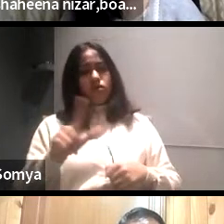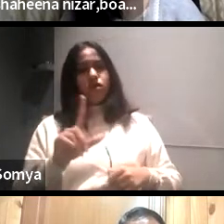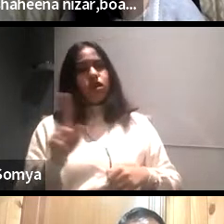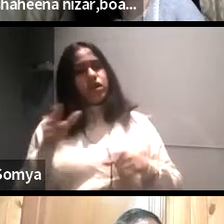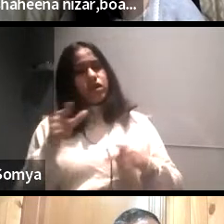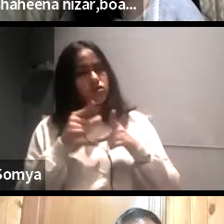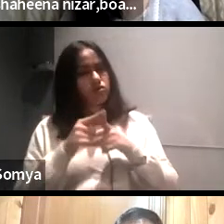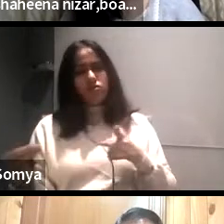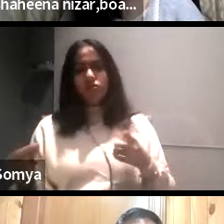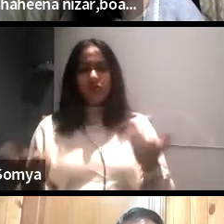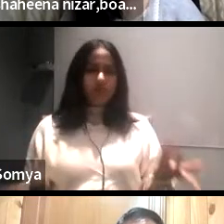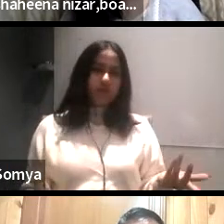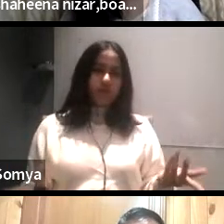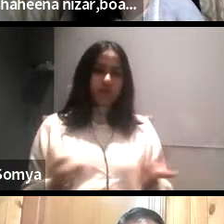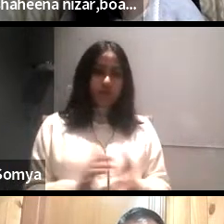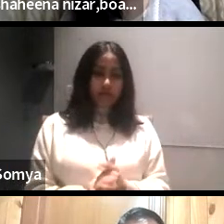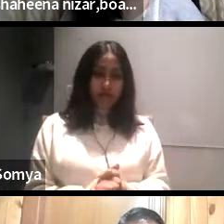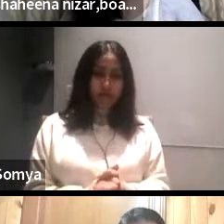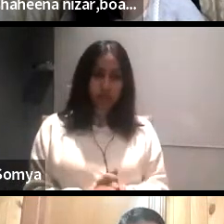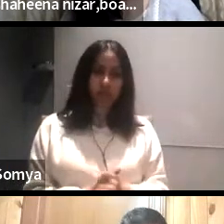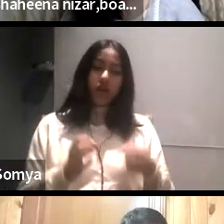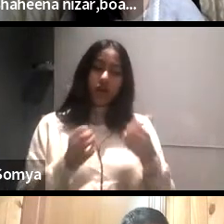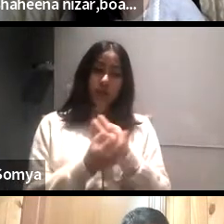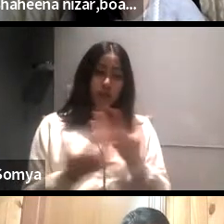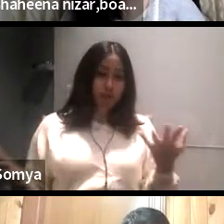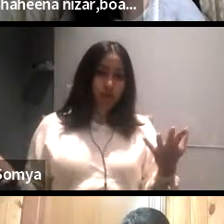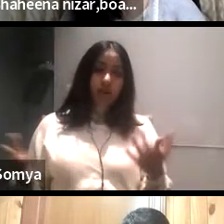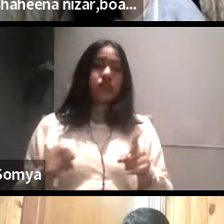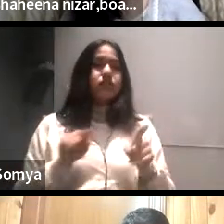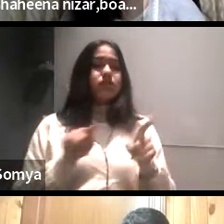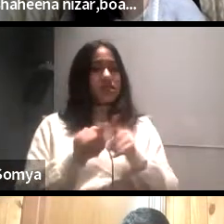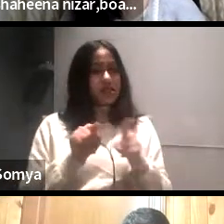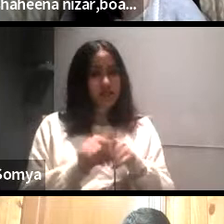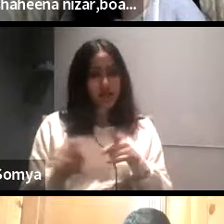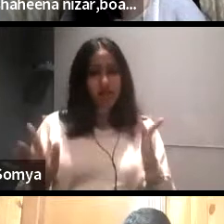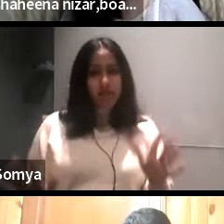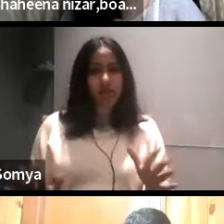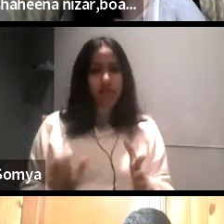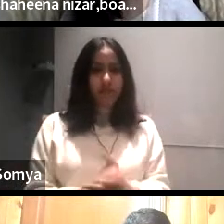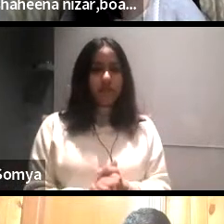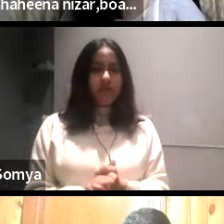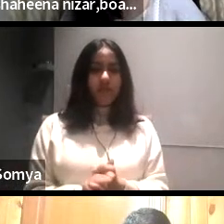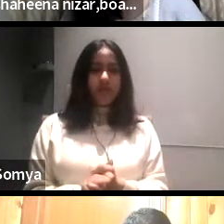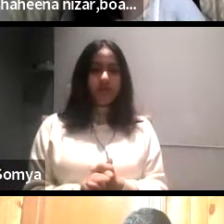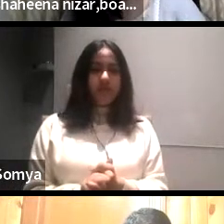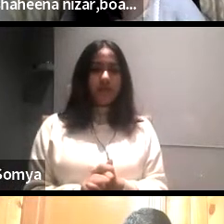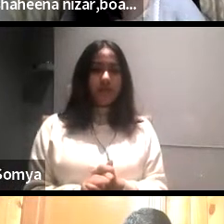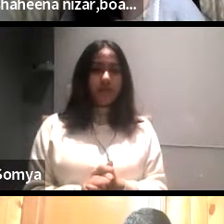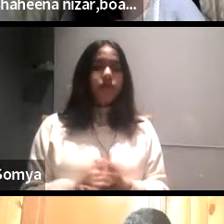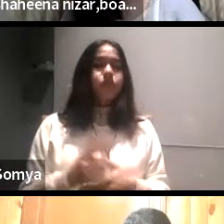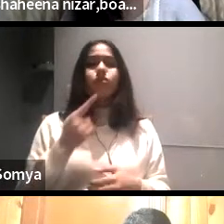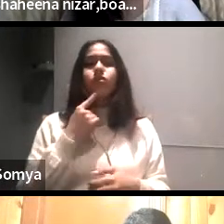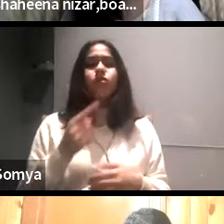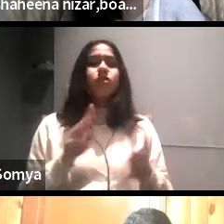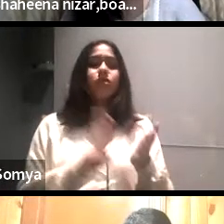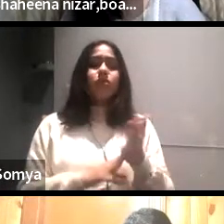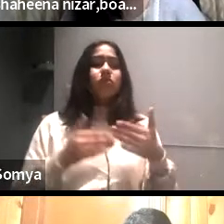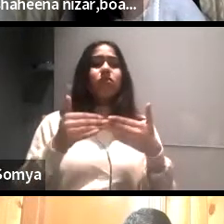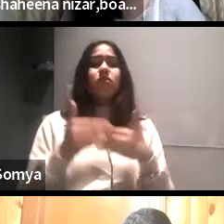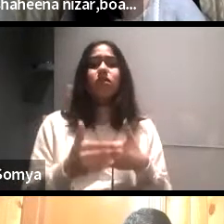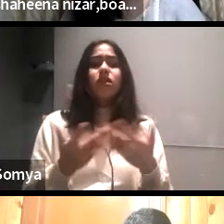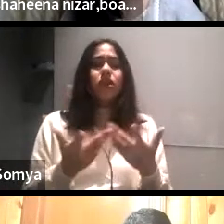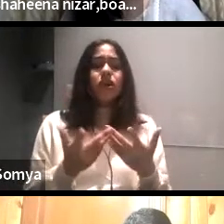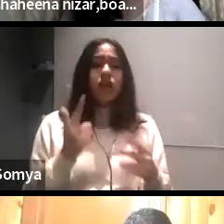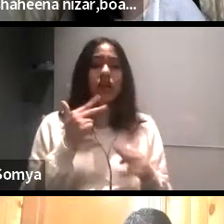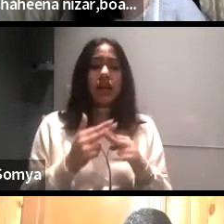it. So, lots of really great examples where people are saying, okay, so I know that the minimum requirement locally is